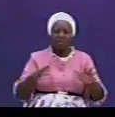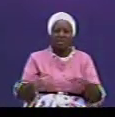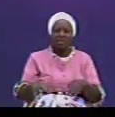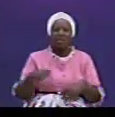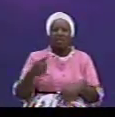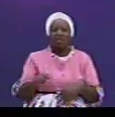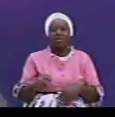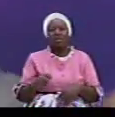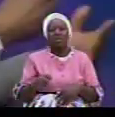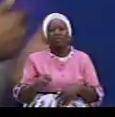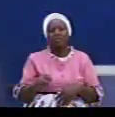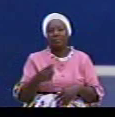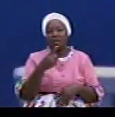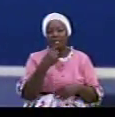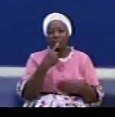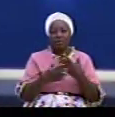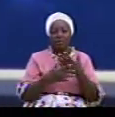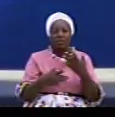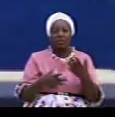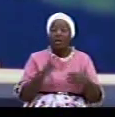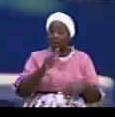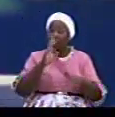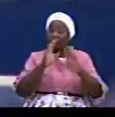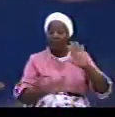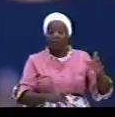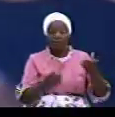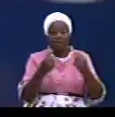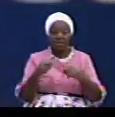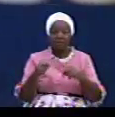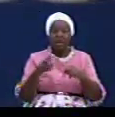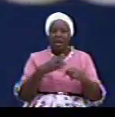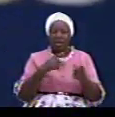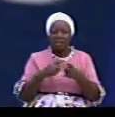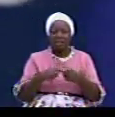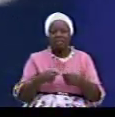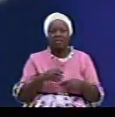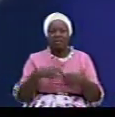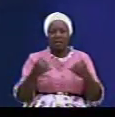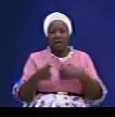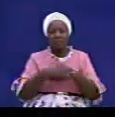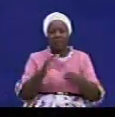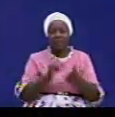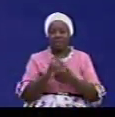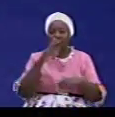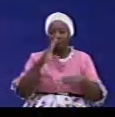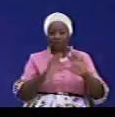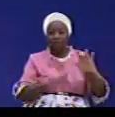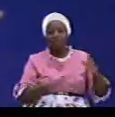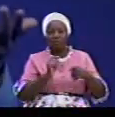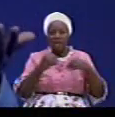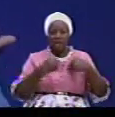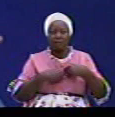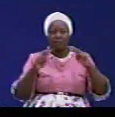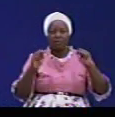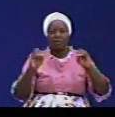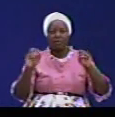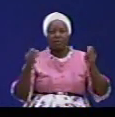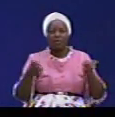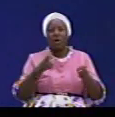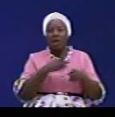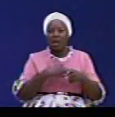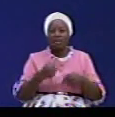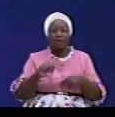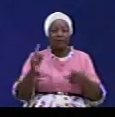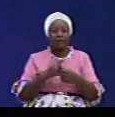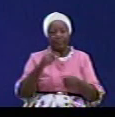came. After the flood, then you have Noah and the three sons and the three wives. Again, the